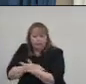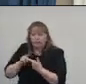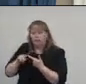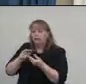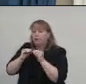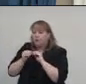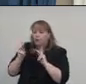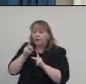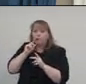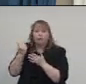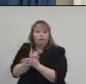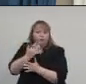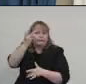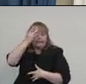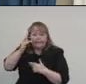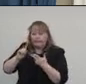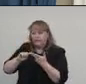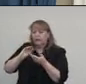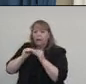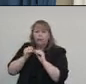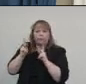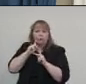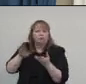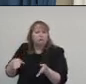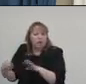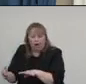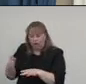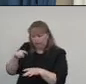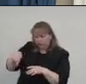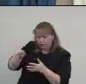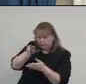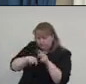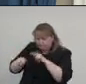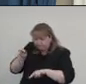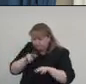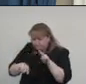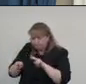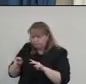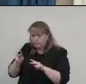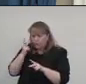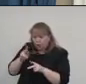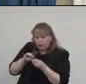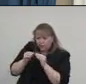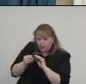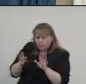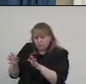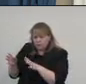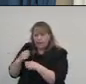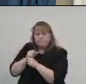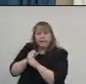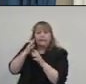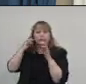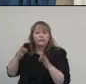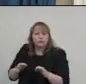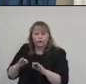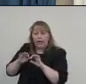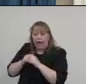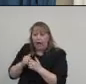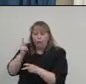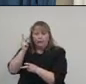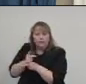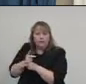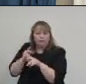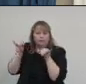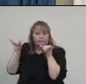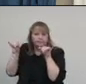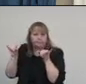difficulty during the outbreak. Is the state honoring their commitment? Is it going to take more than 2 months to produce these reports? Well, I don't know who told you it's going to take 2